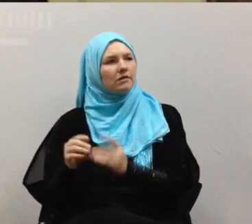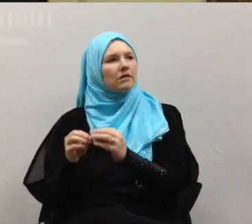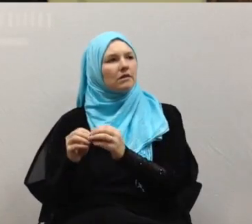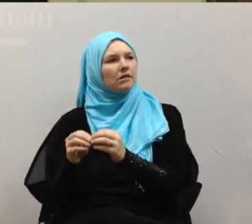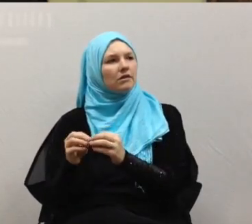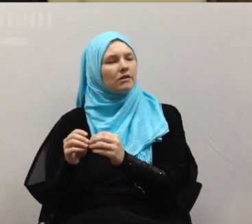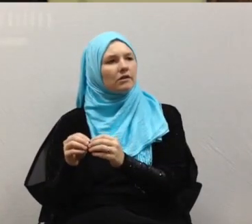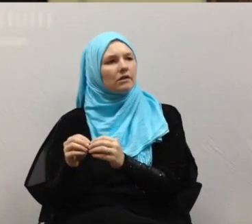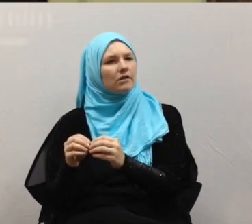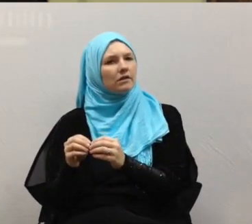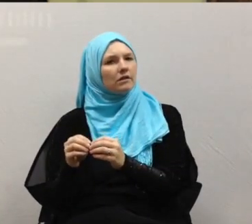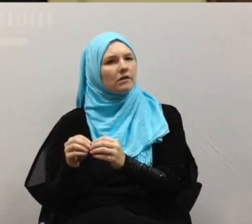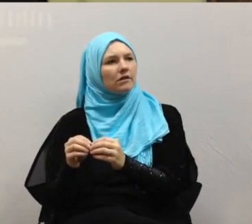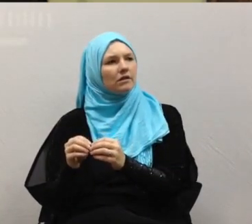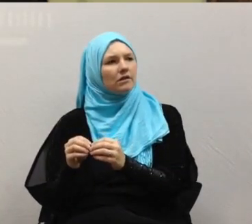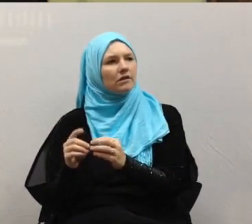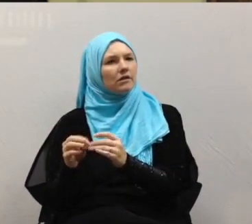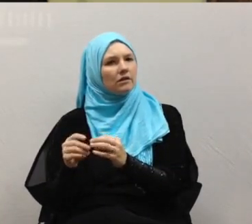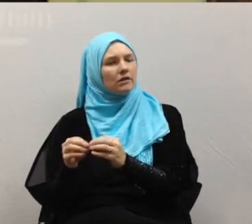You hear it?